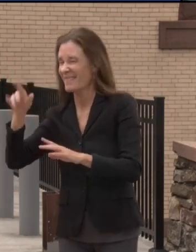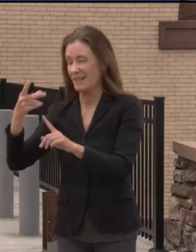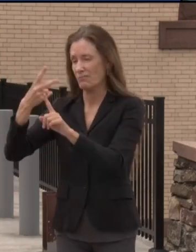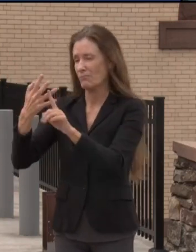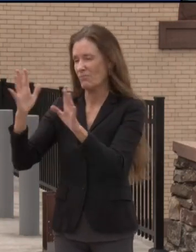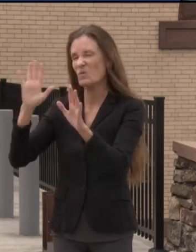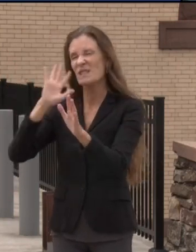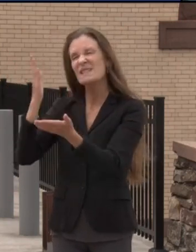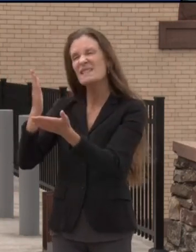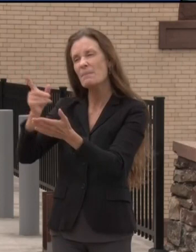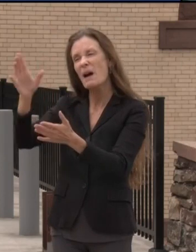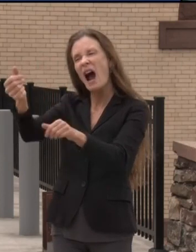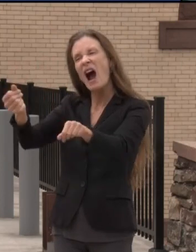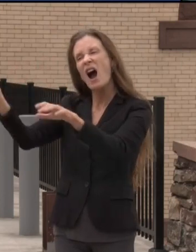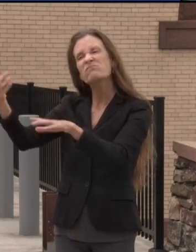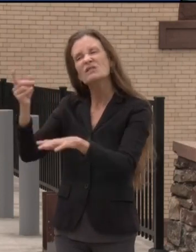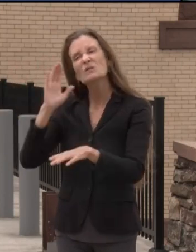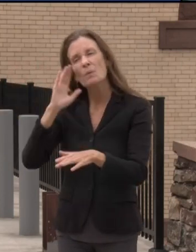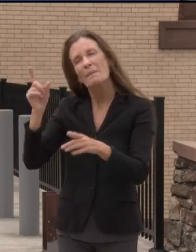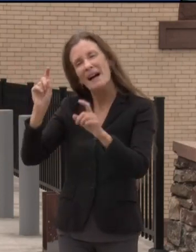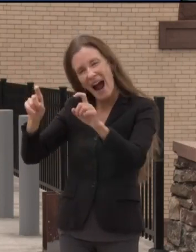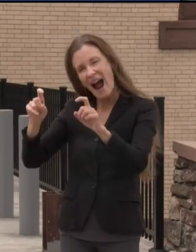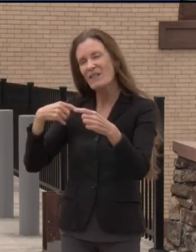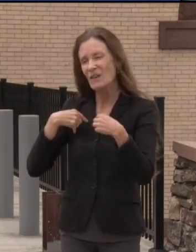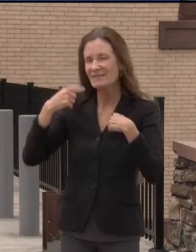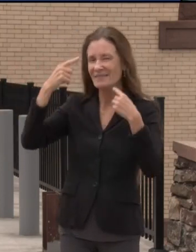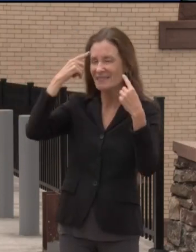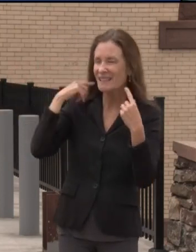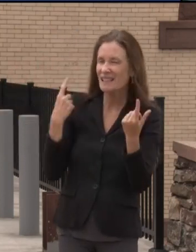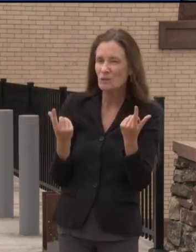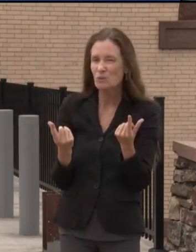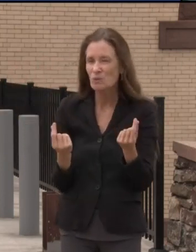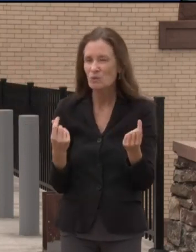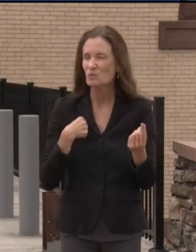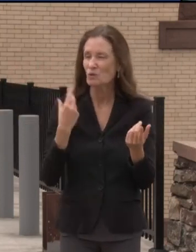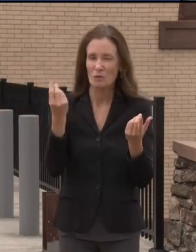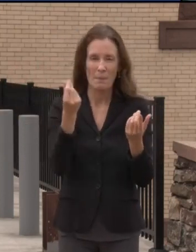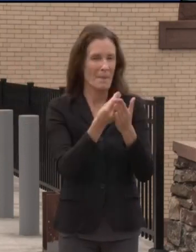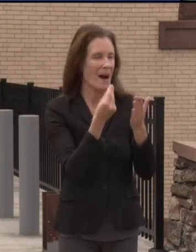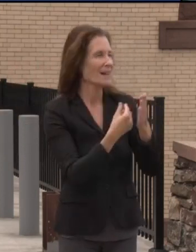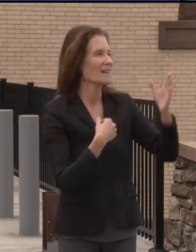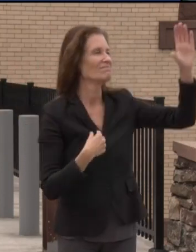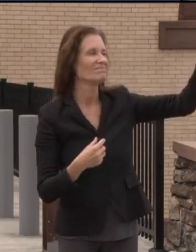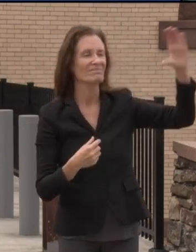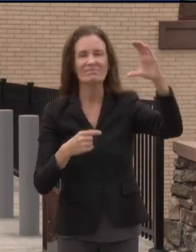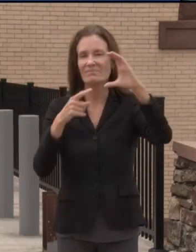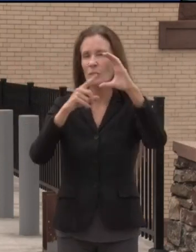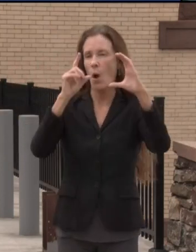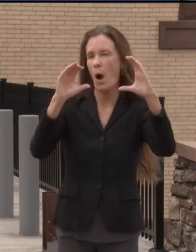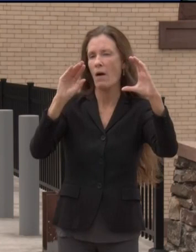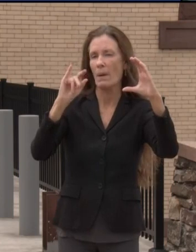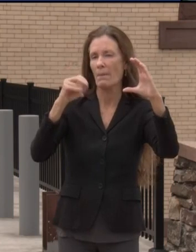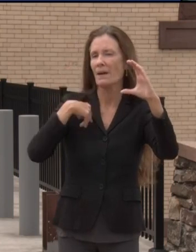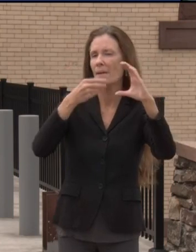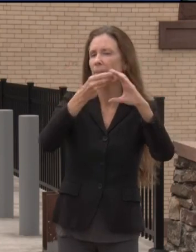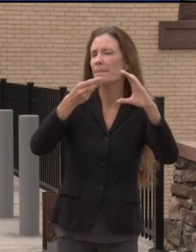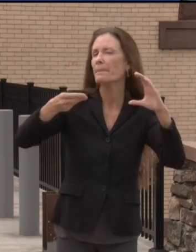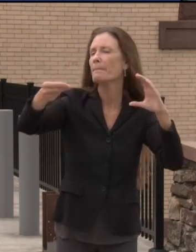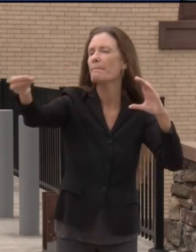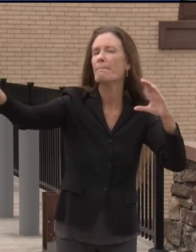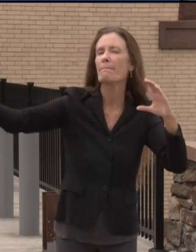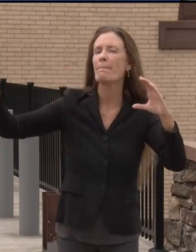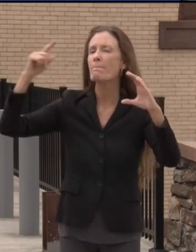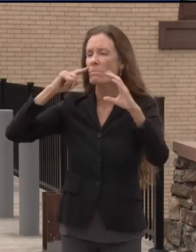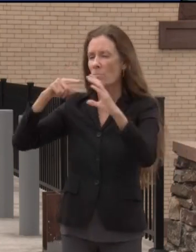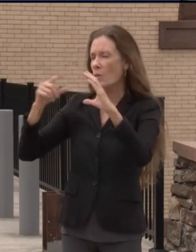so that's why I'm calling for this $100 million and $100 million. To be used of CARES